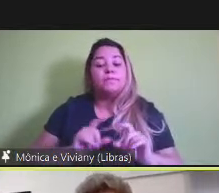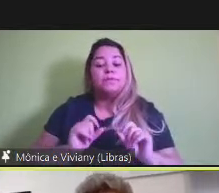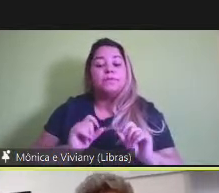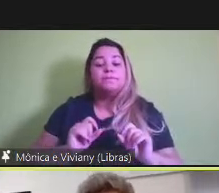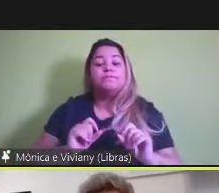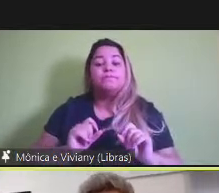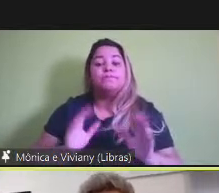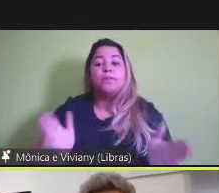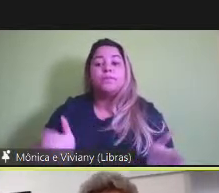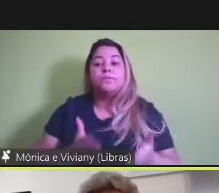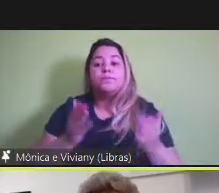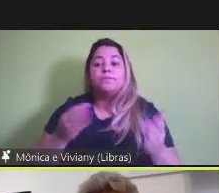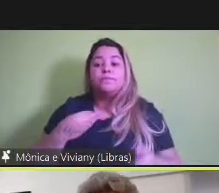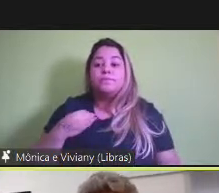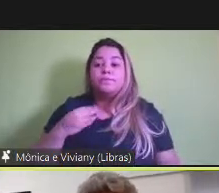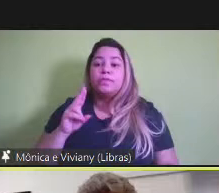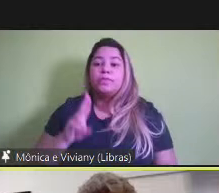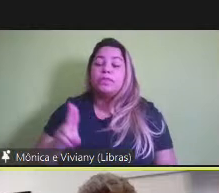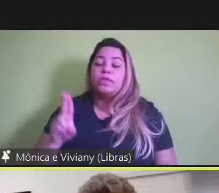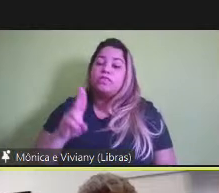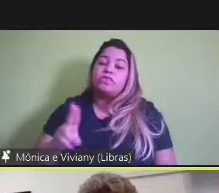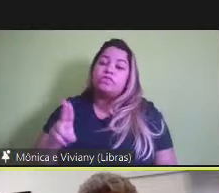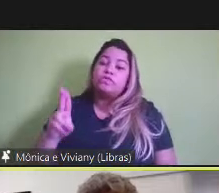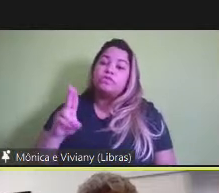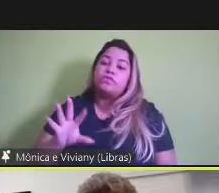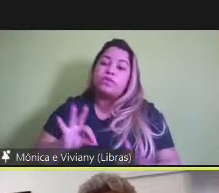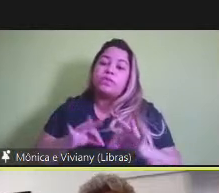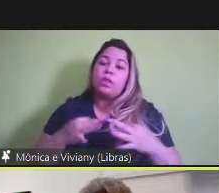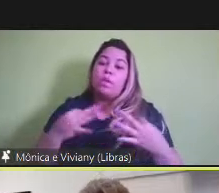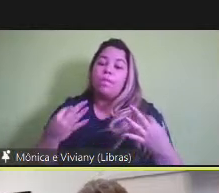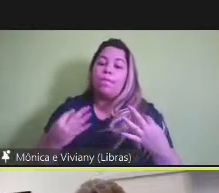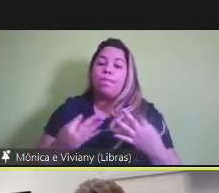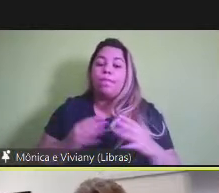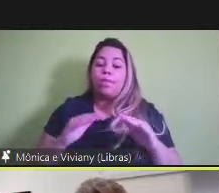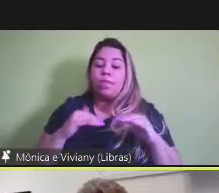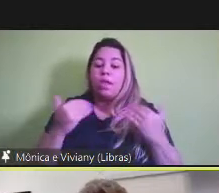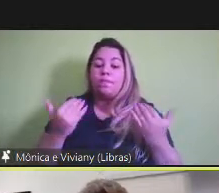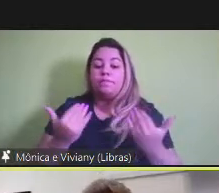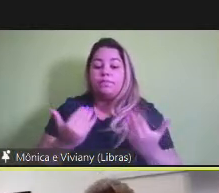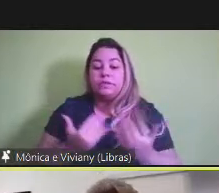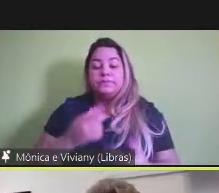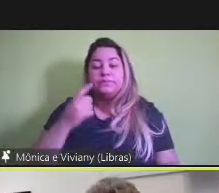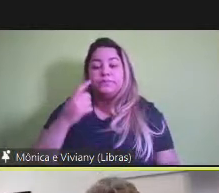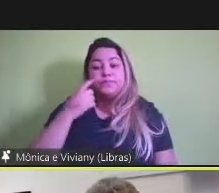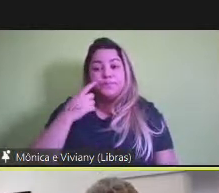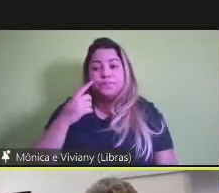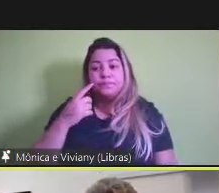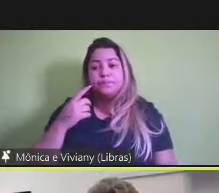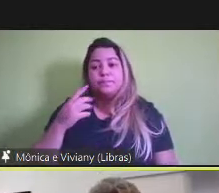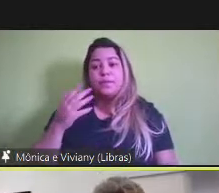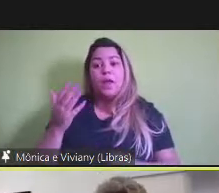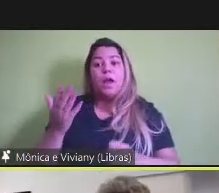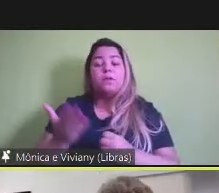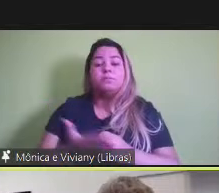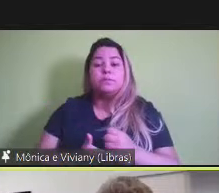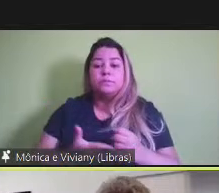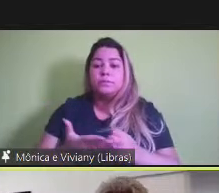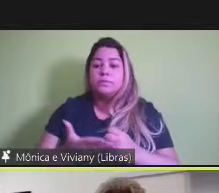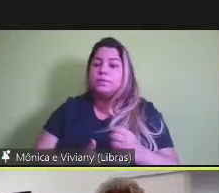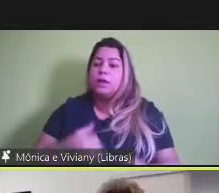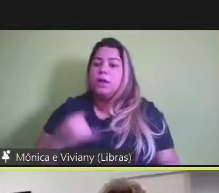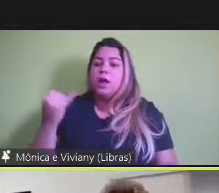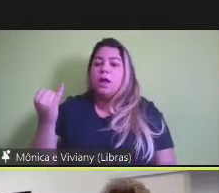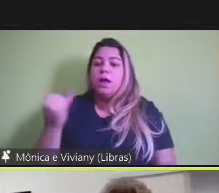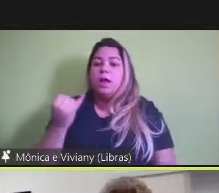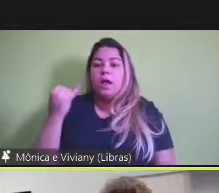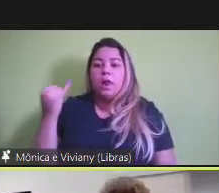of the users, of families, communities, and territories. It is primary attention. This territorial approach is